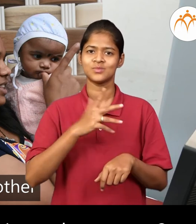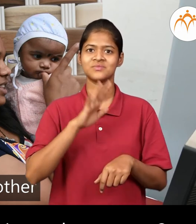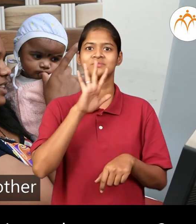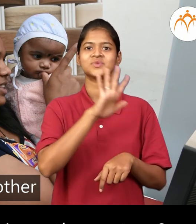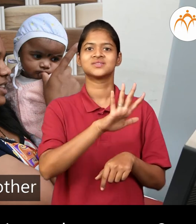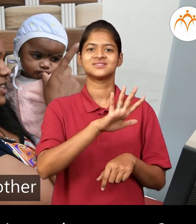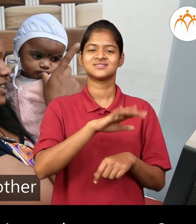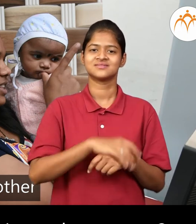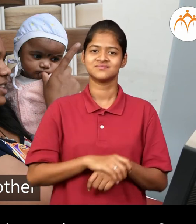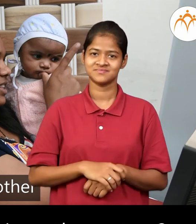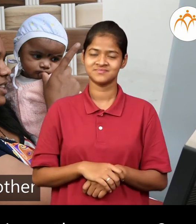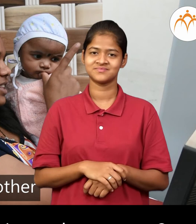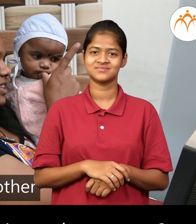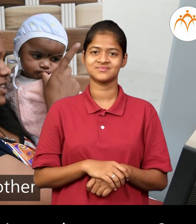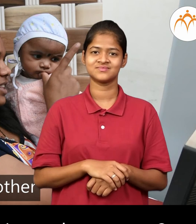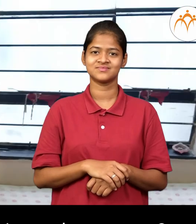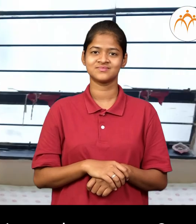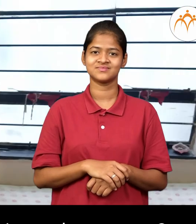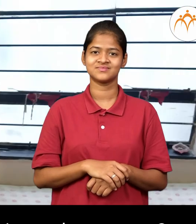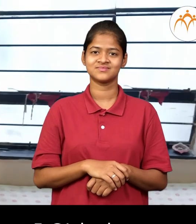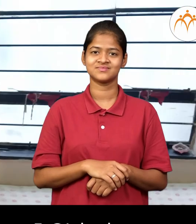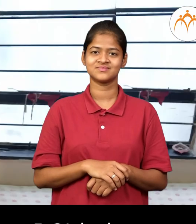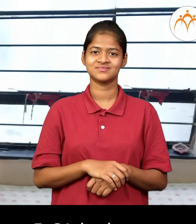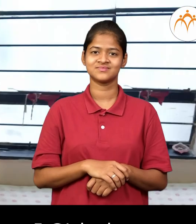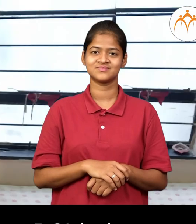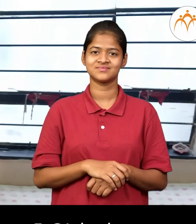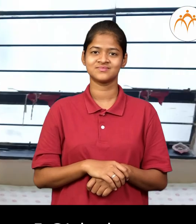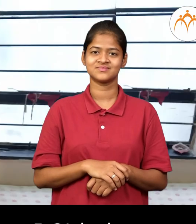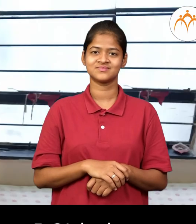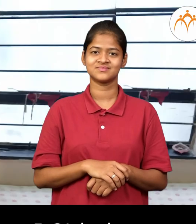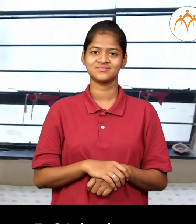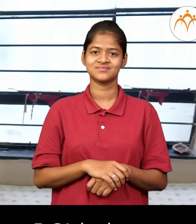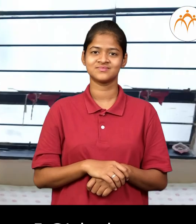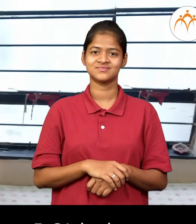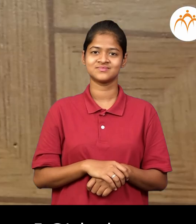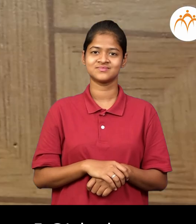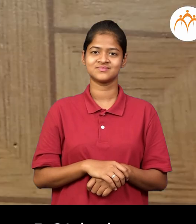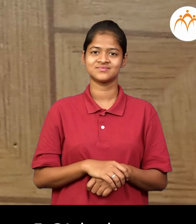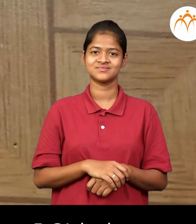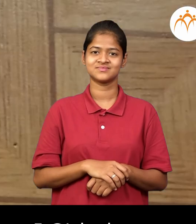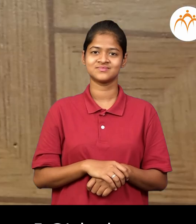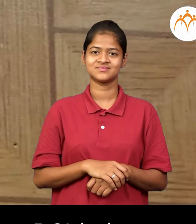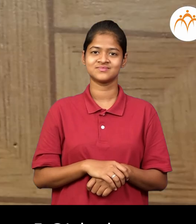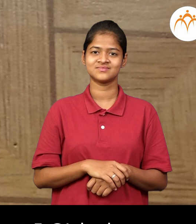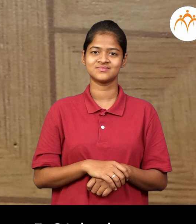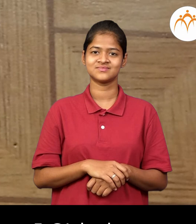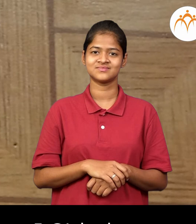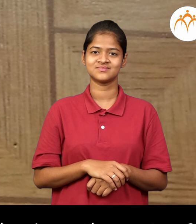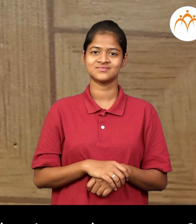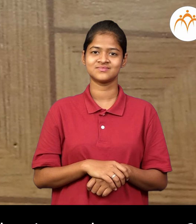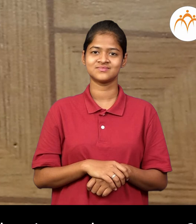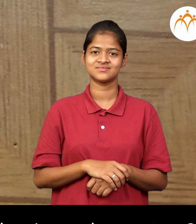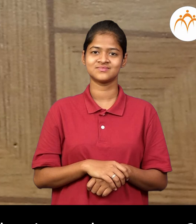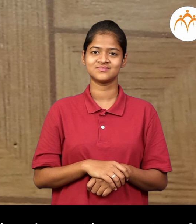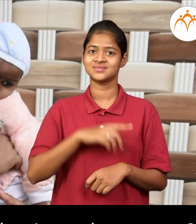Yash's mother get up? Yes, she gets up at 5 o'clock. And